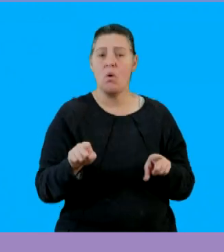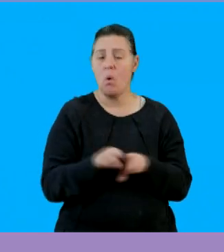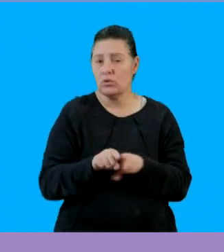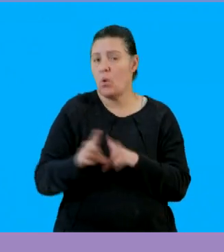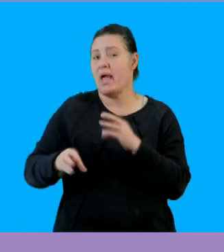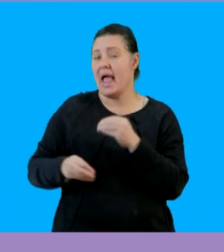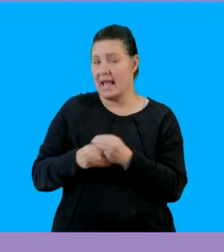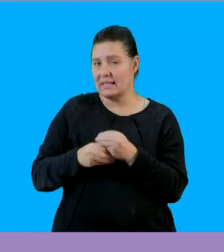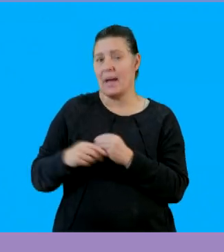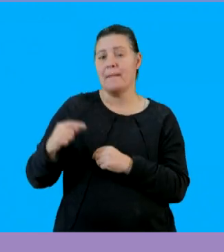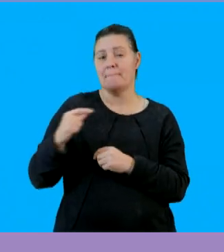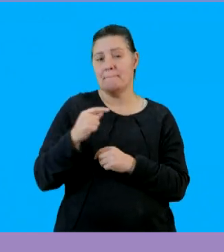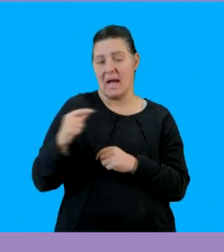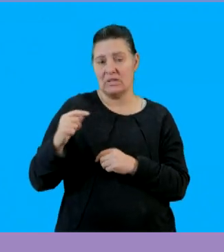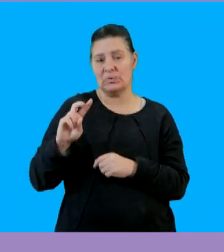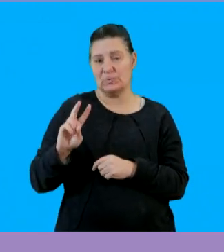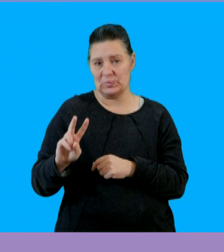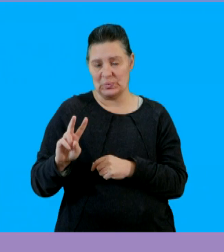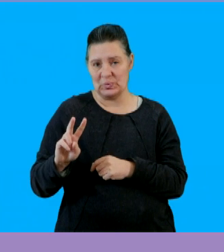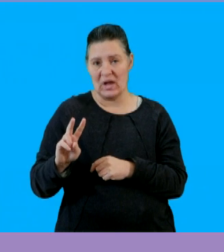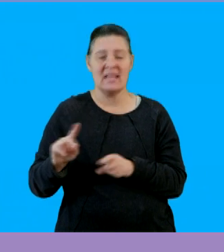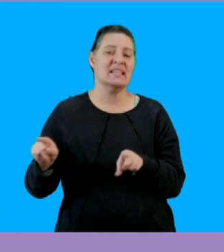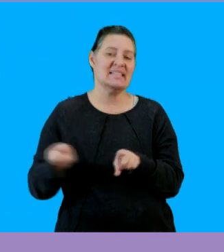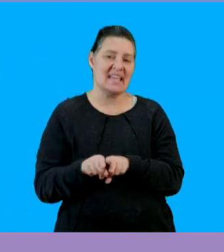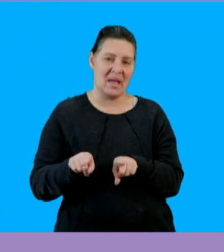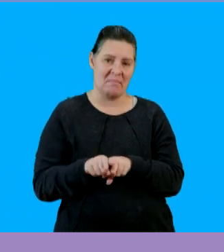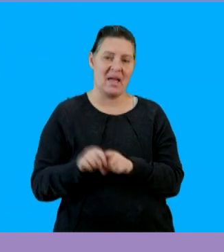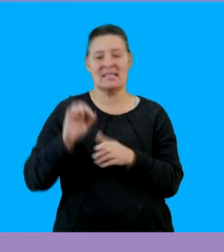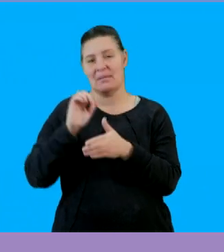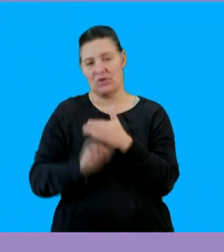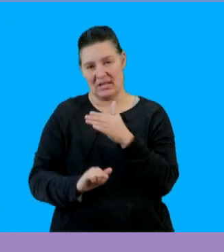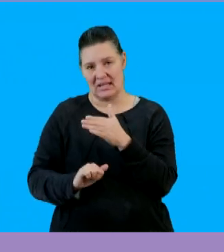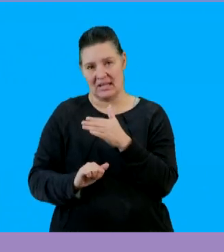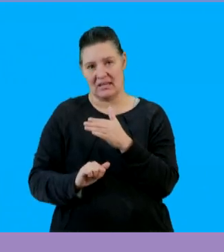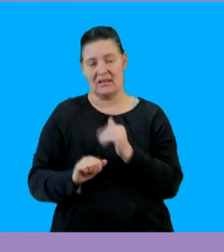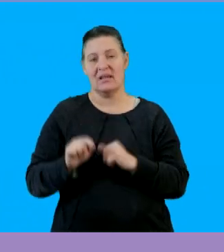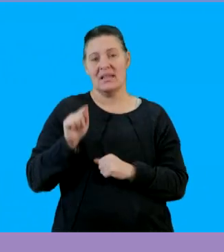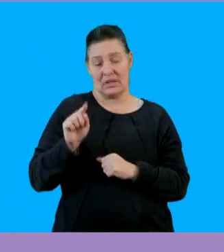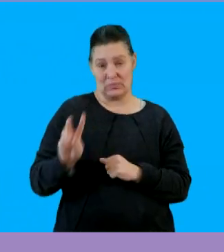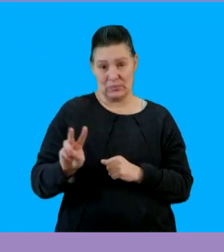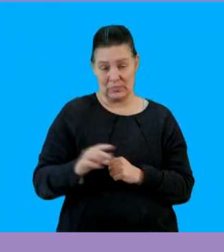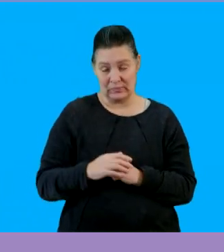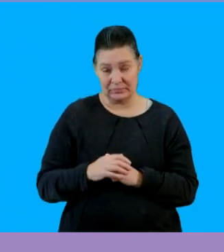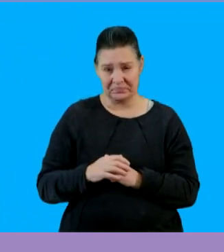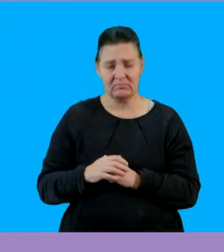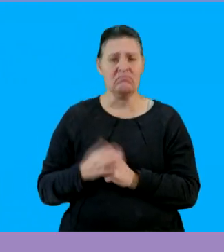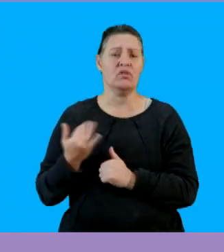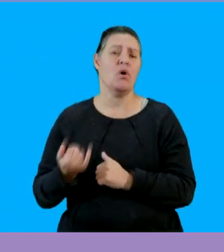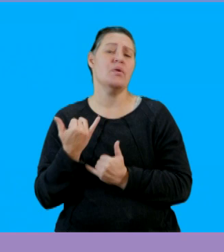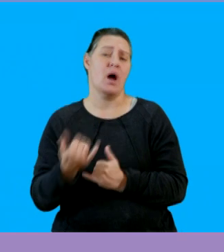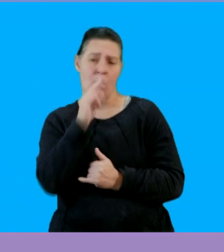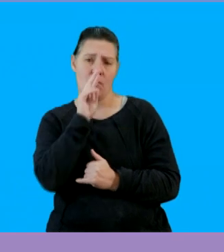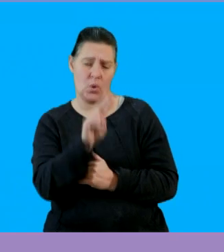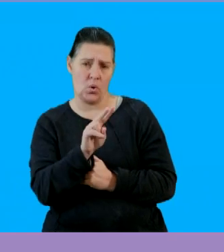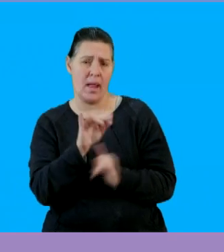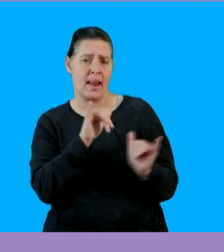x. And we are also adding a minus 2. That is the same as subtracting that 2. So